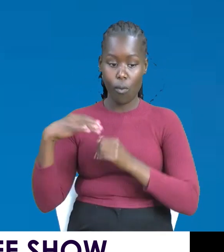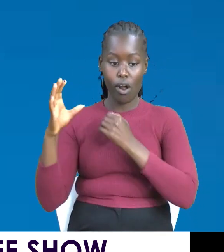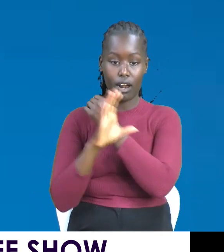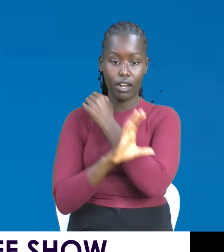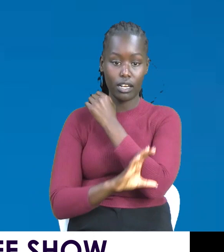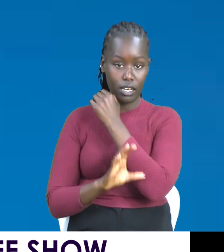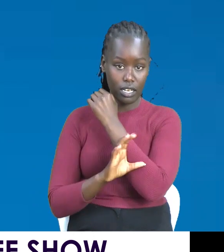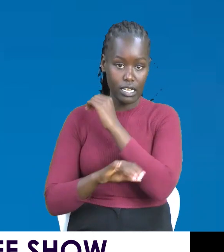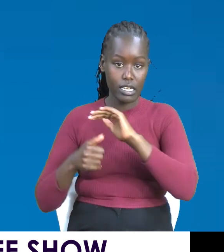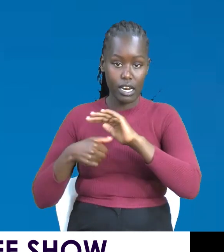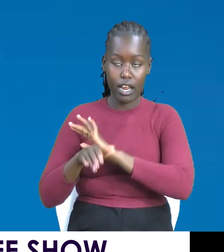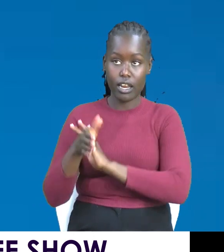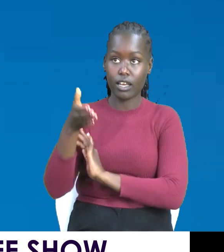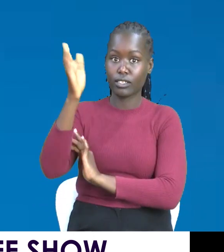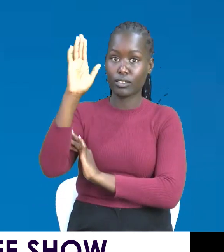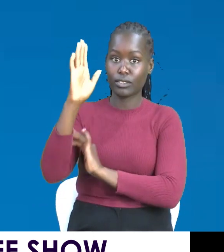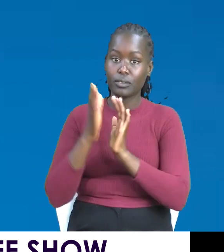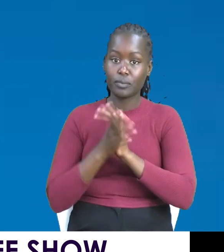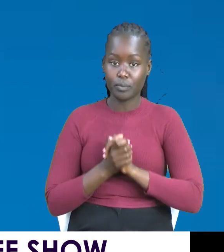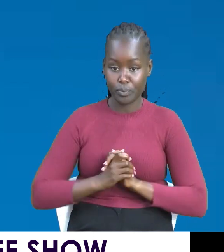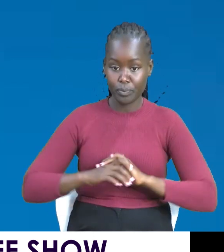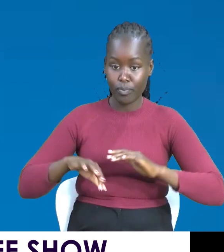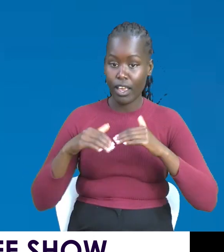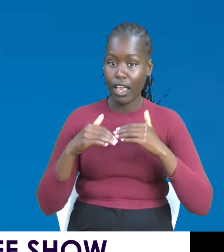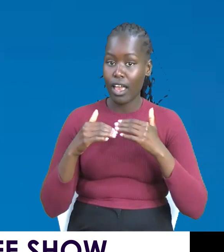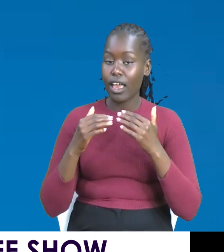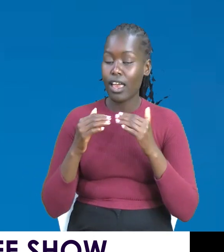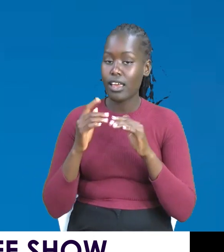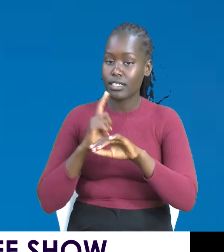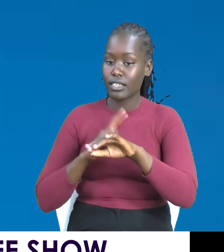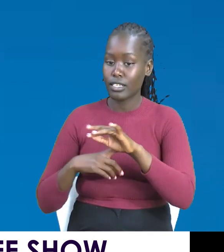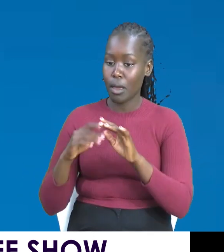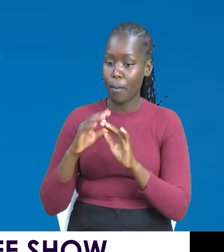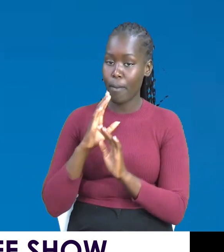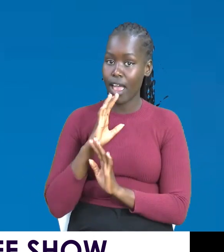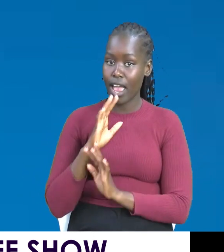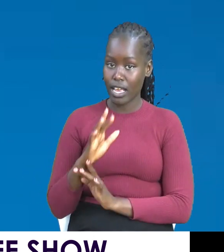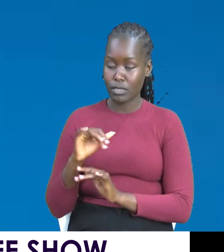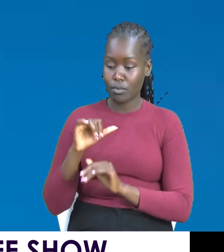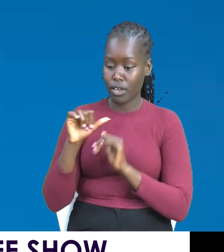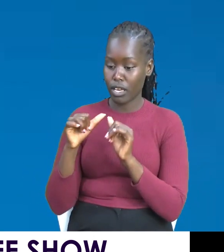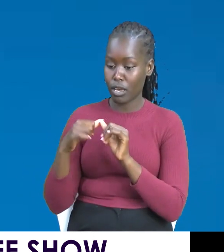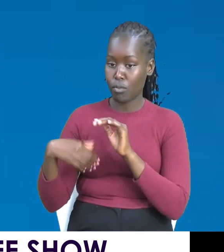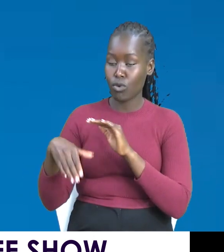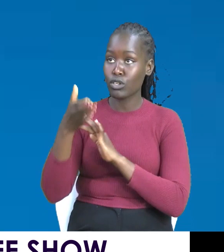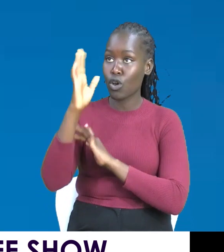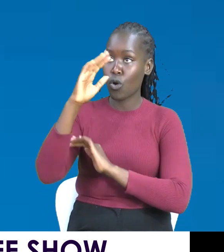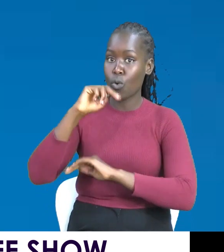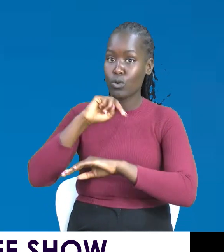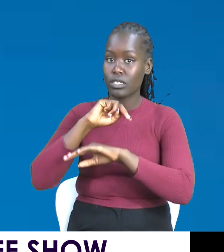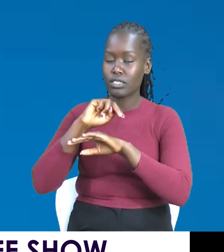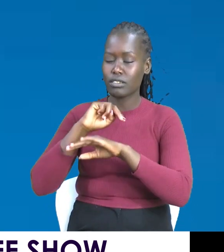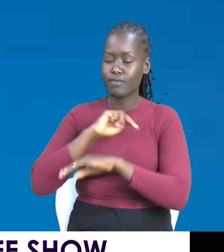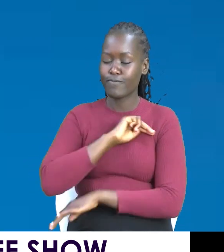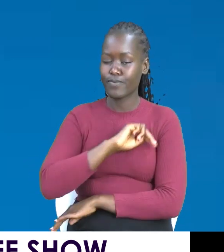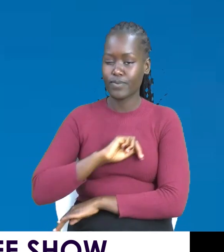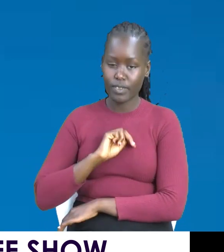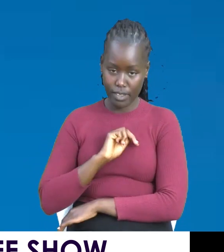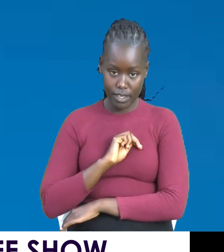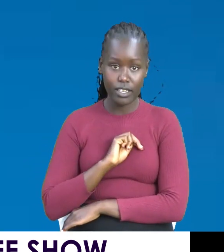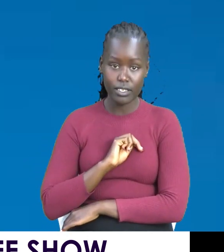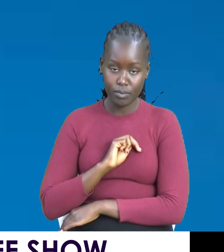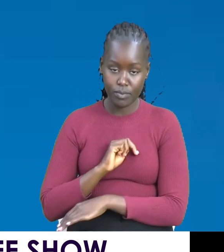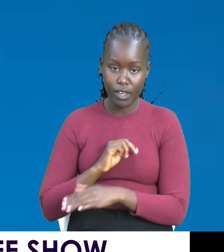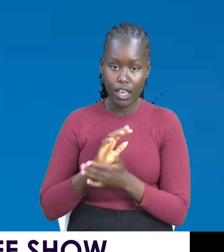country under God. Therefore, when I speak about God's nature, it is within